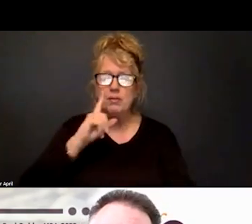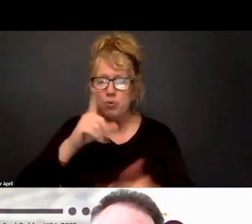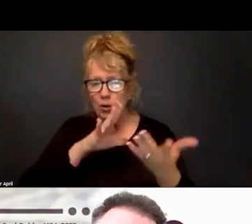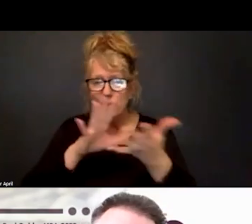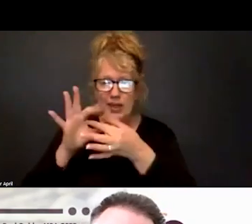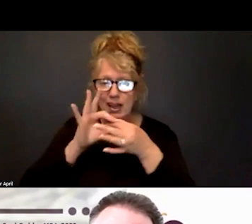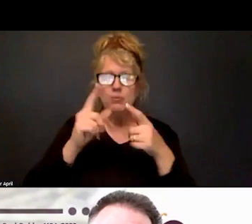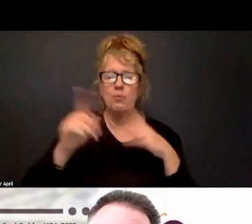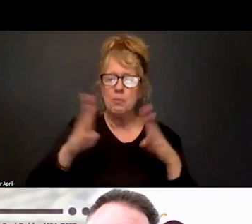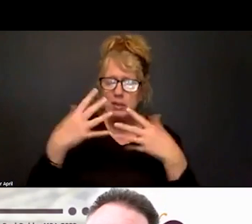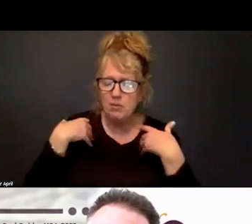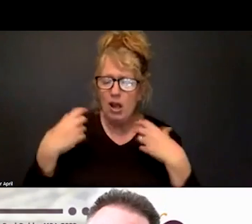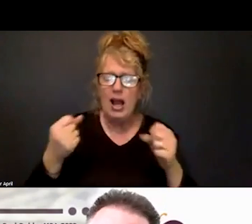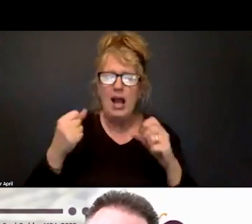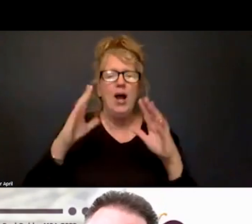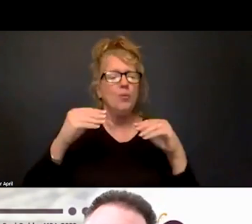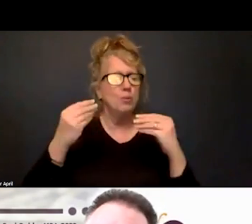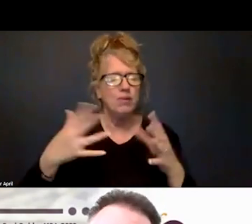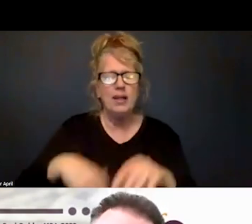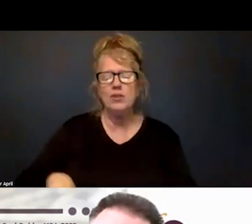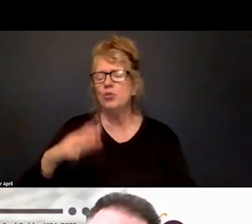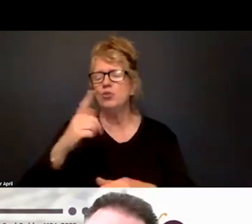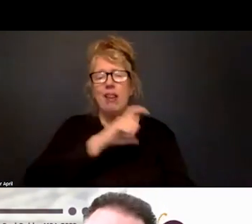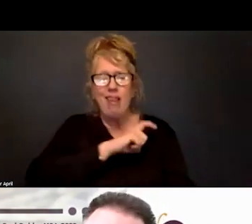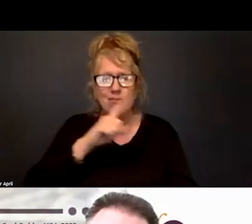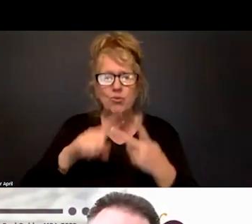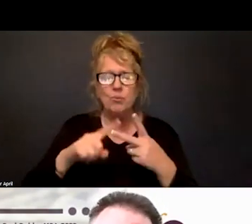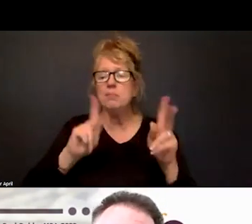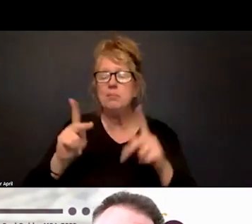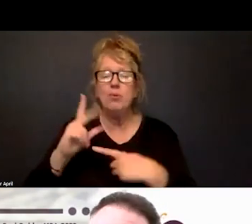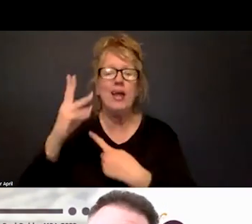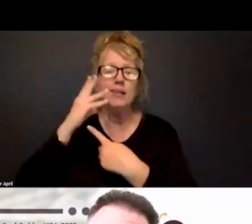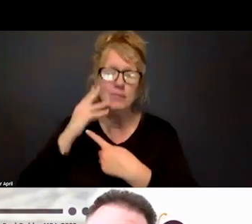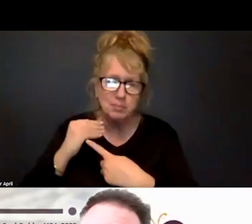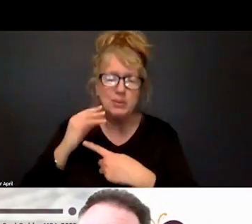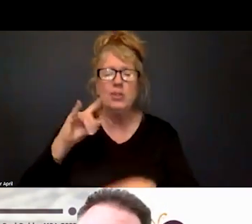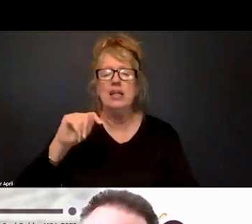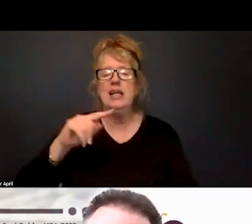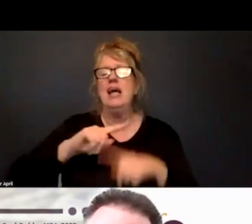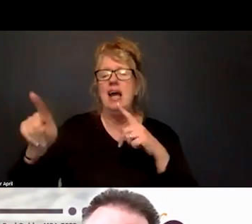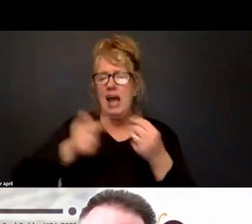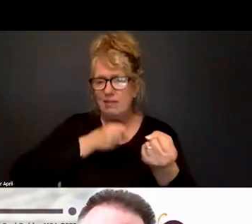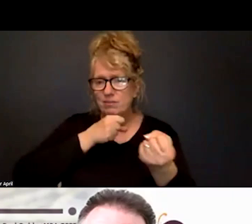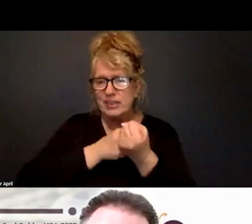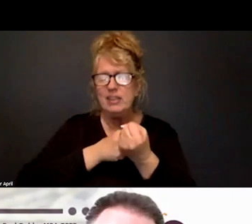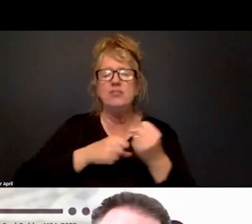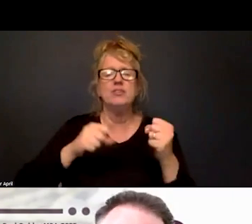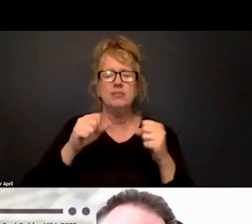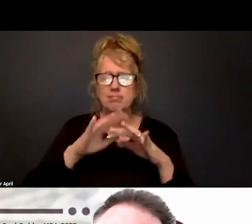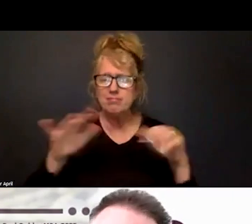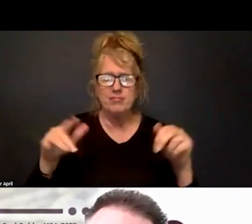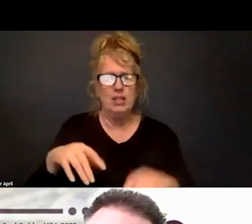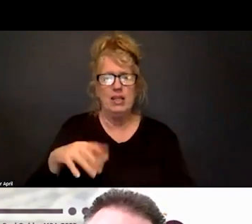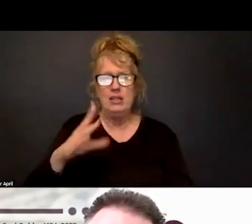between behavioral health providers, law enforcement, individuals with lived experience, advocates, and payers, but they say, if